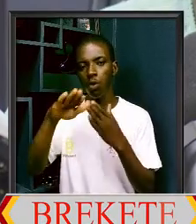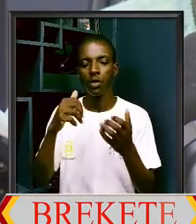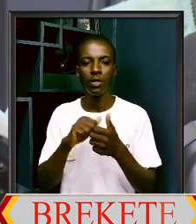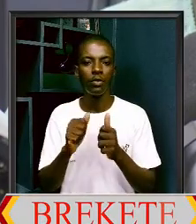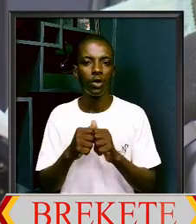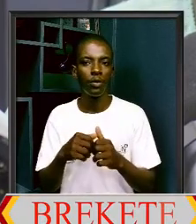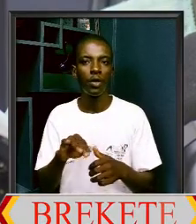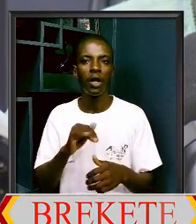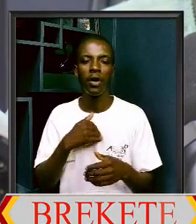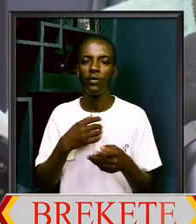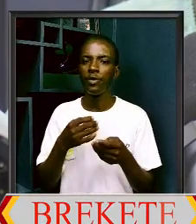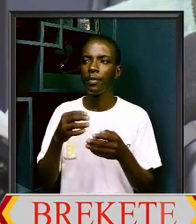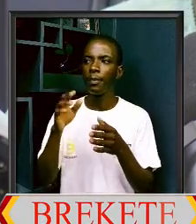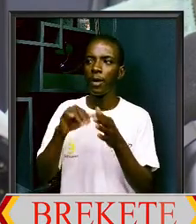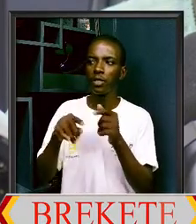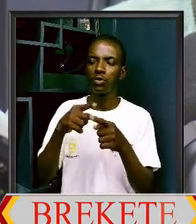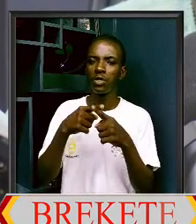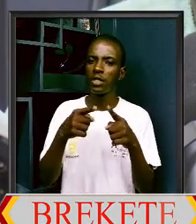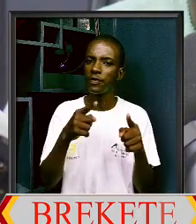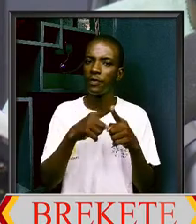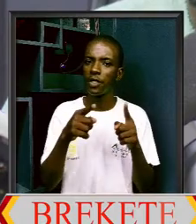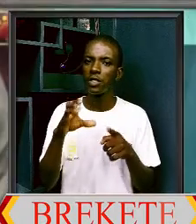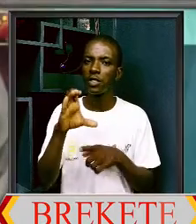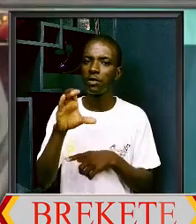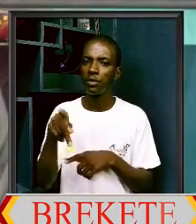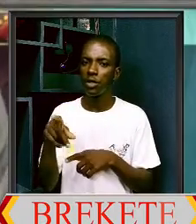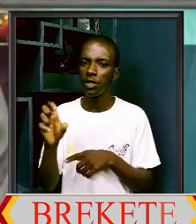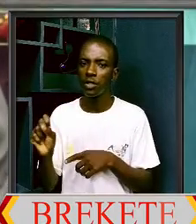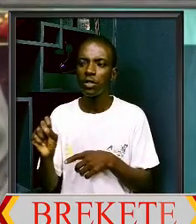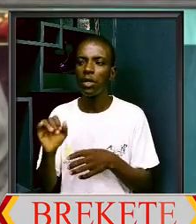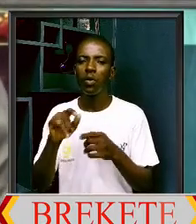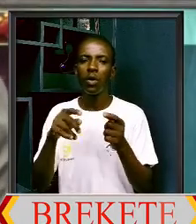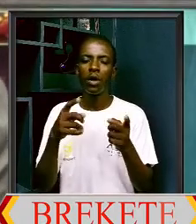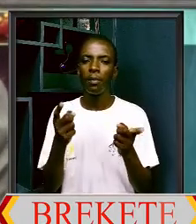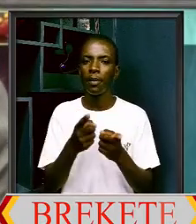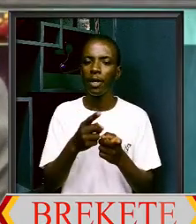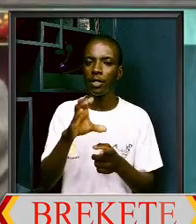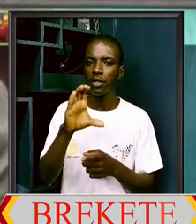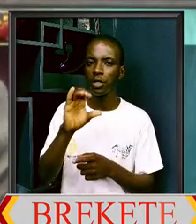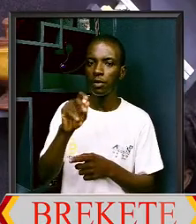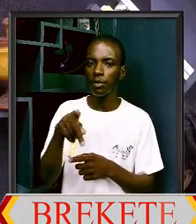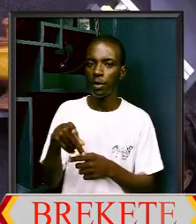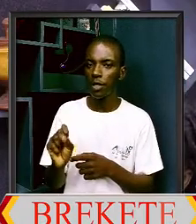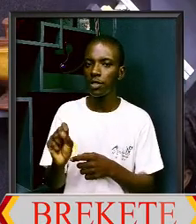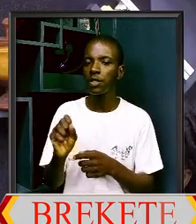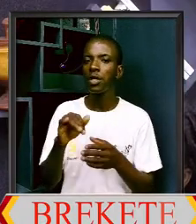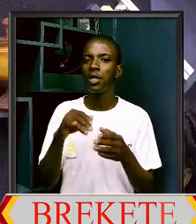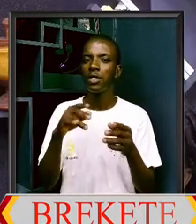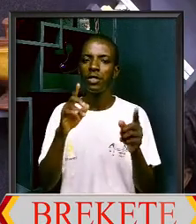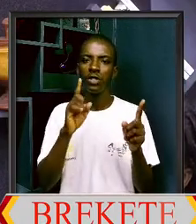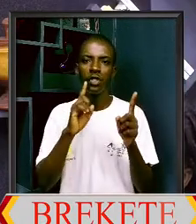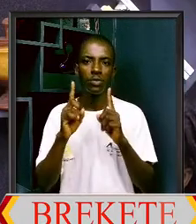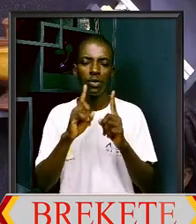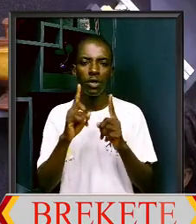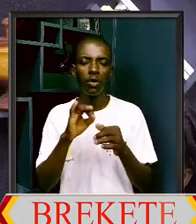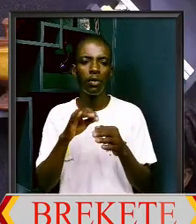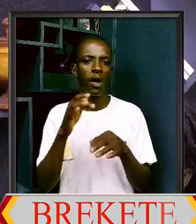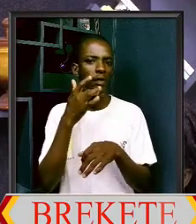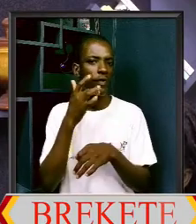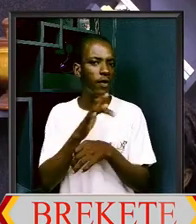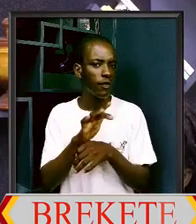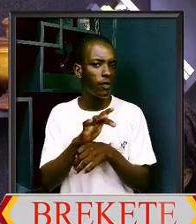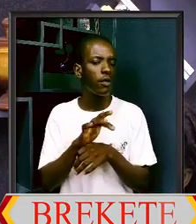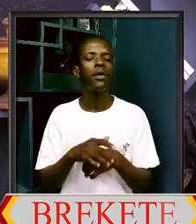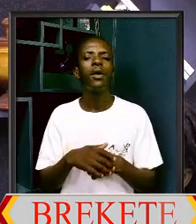and I have been marched to different CPS and when I met the CPS they will speak on my